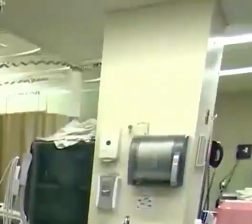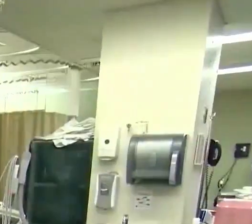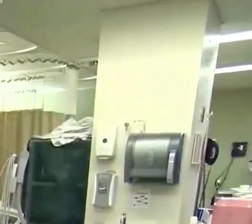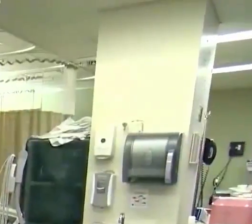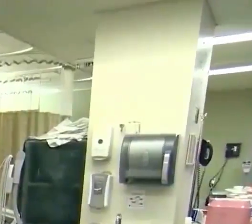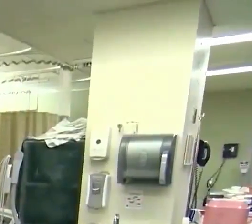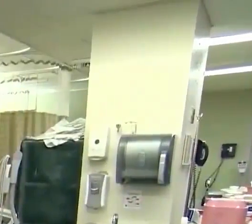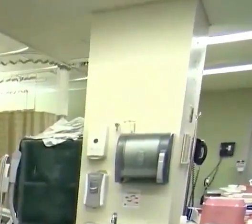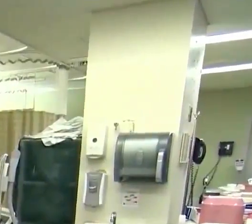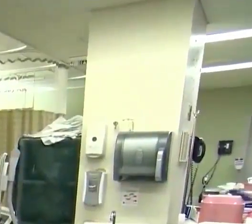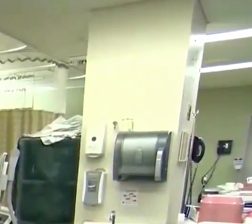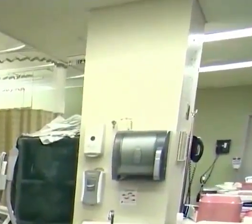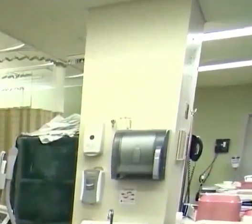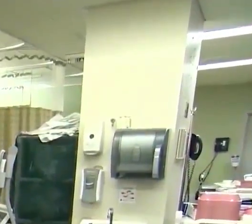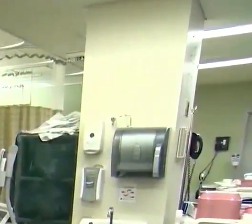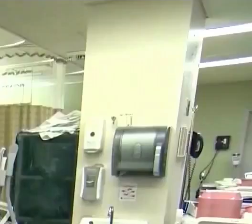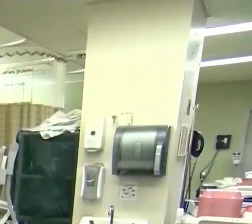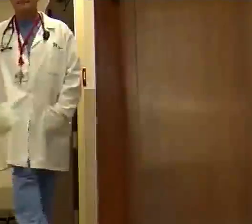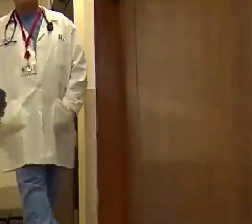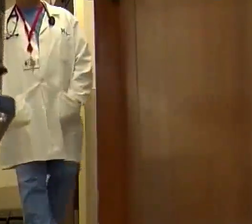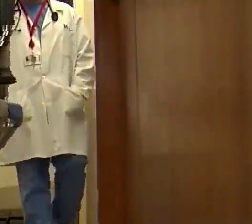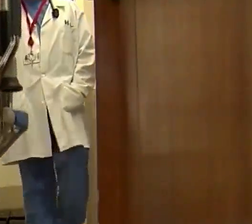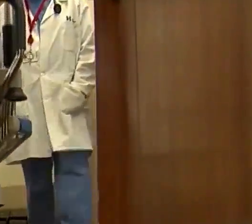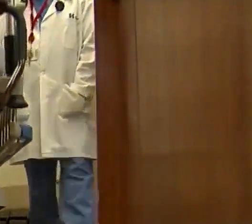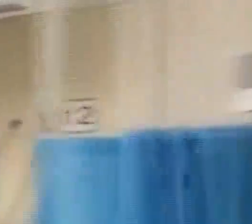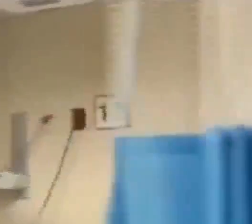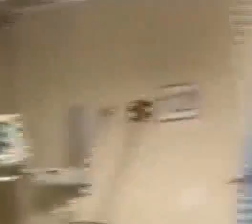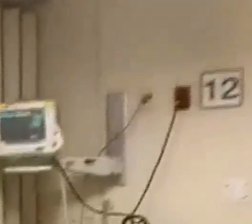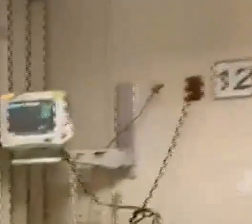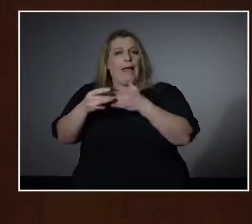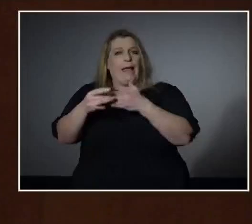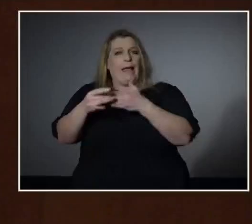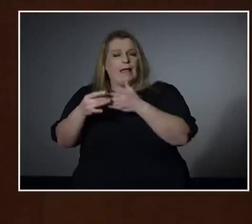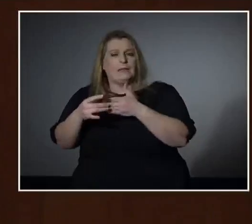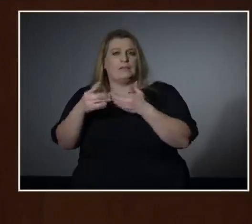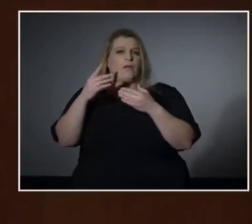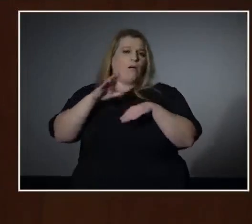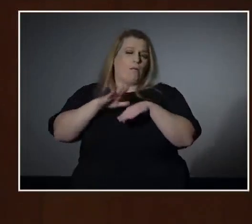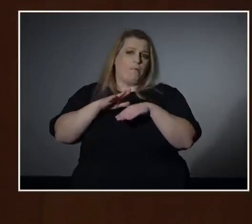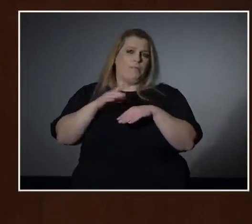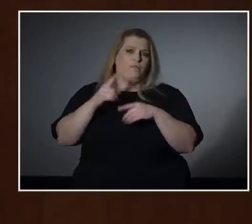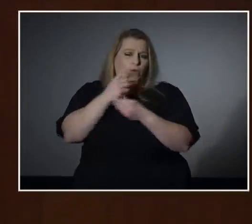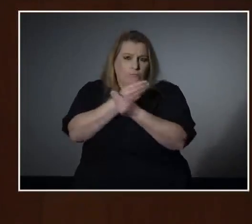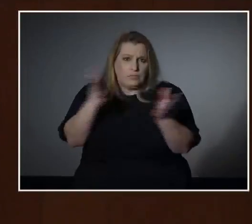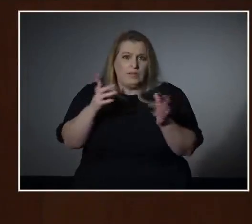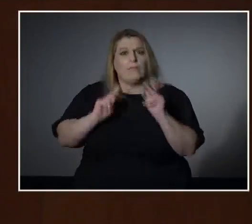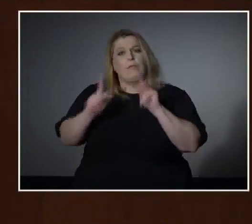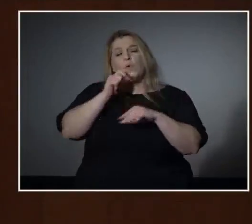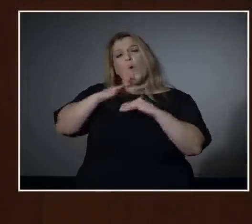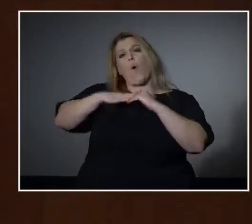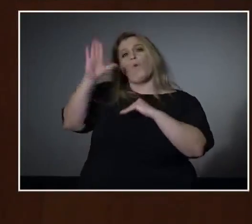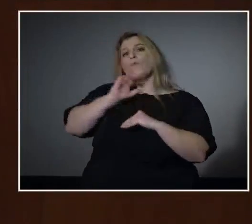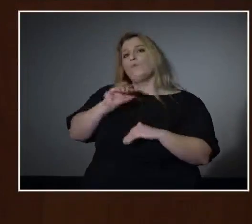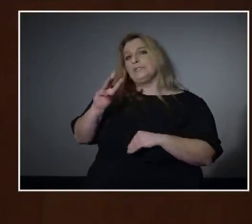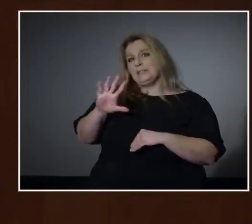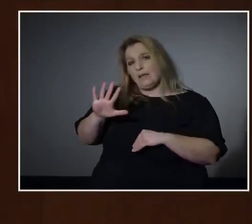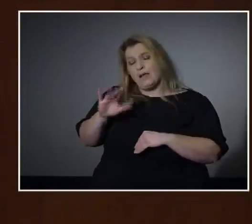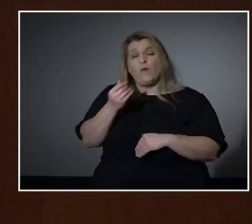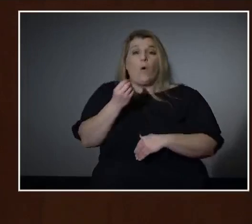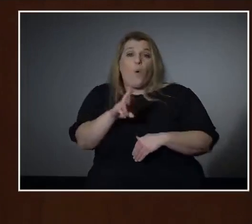that everyone continues to wear a face mask and keep their guard up. For people over 65, or if